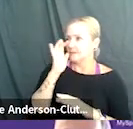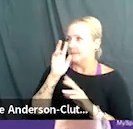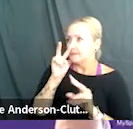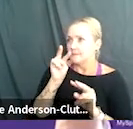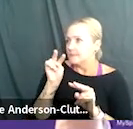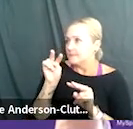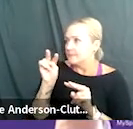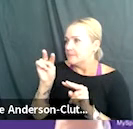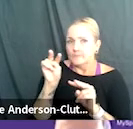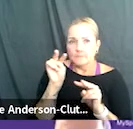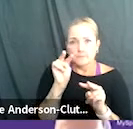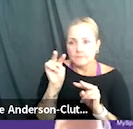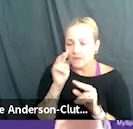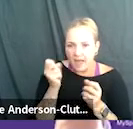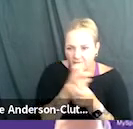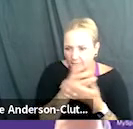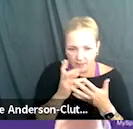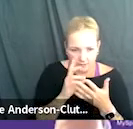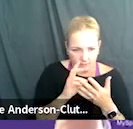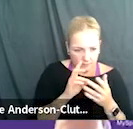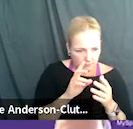them back to where he wanted, he became quite